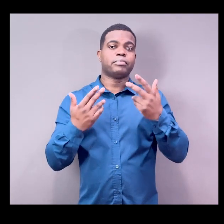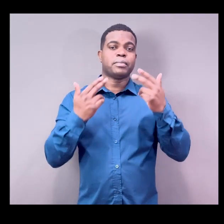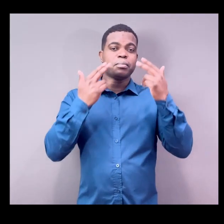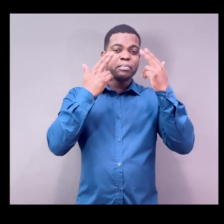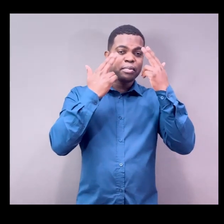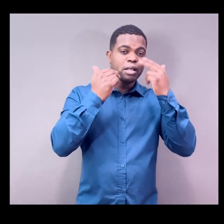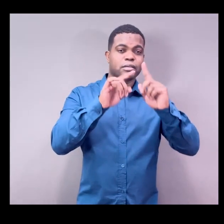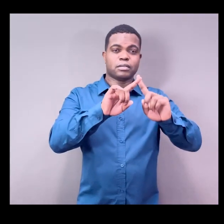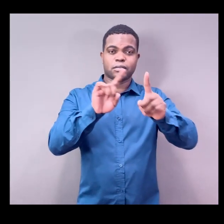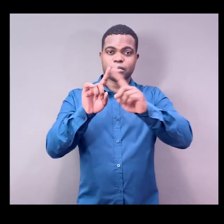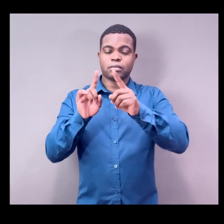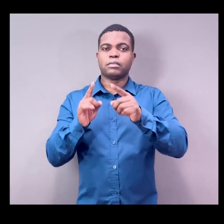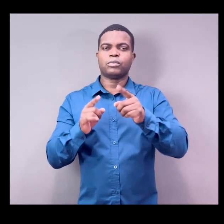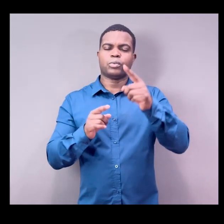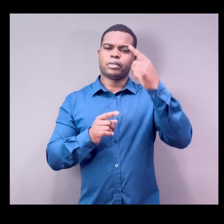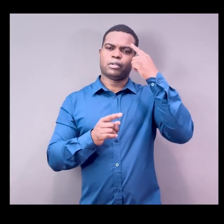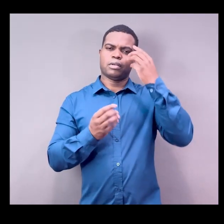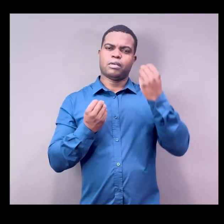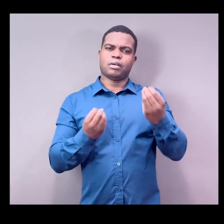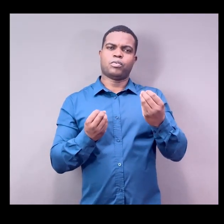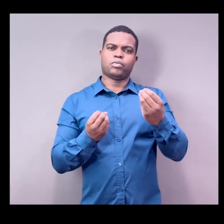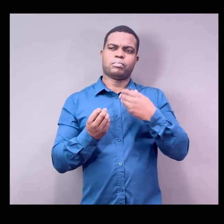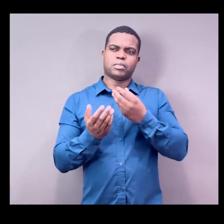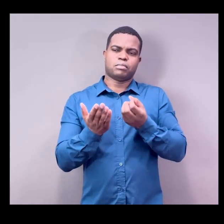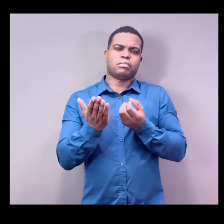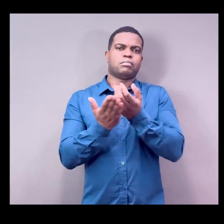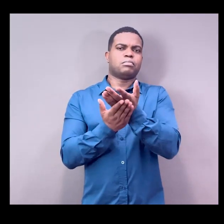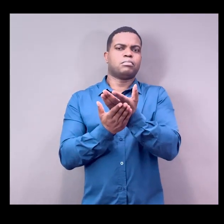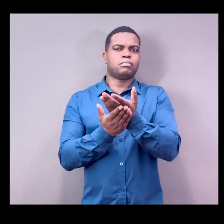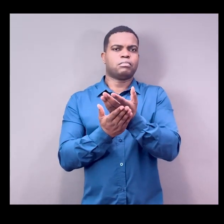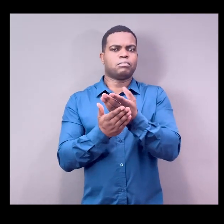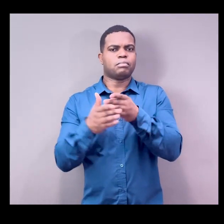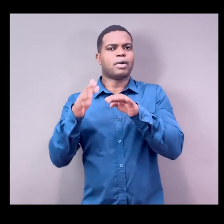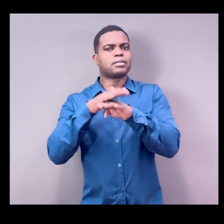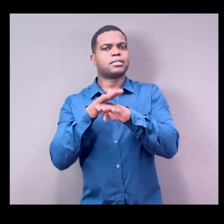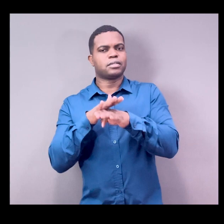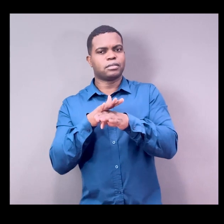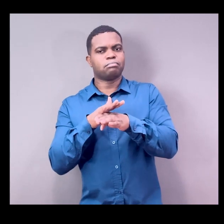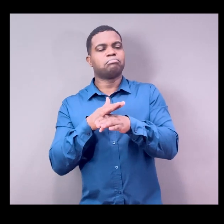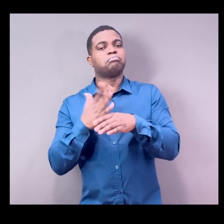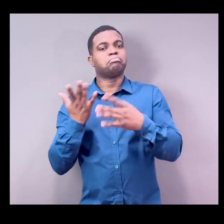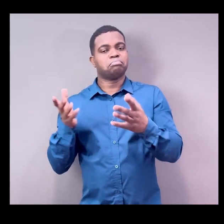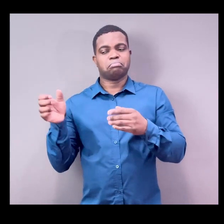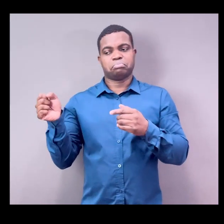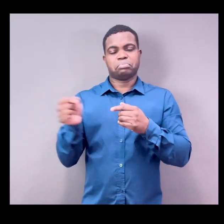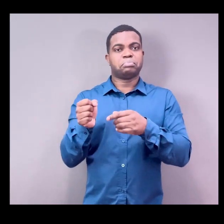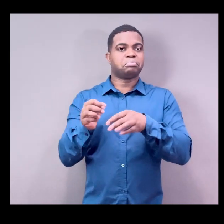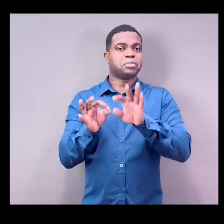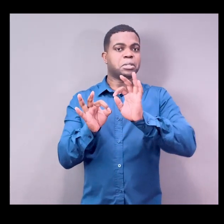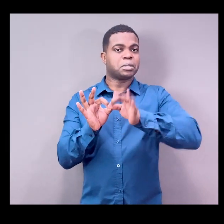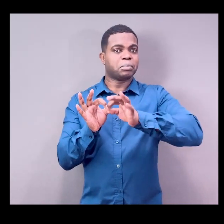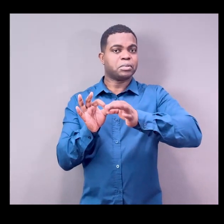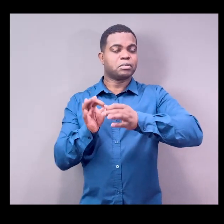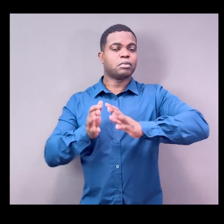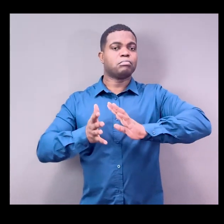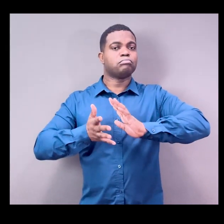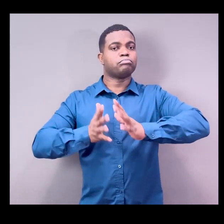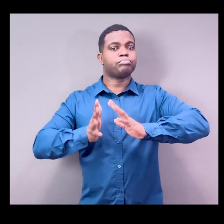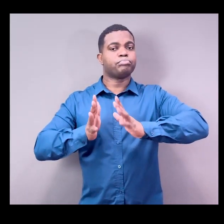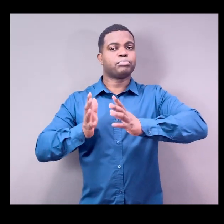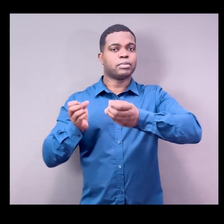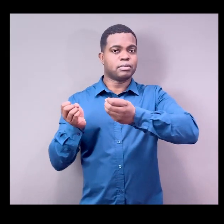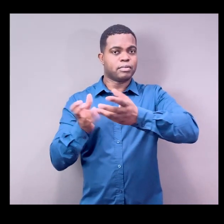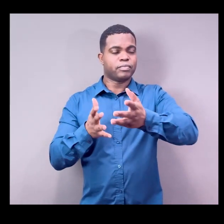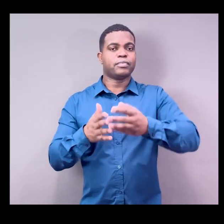deaf community is attending that meeting, you need to provide people that will be interpreting for